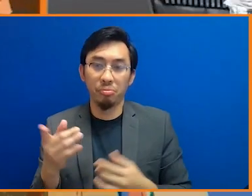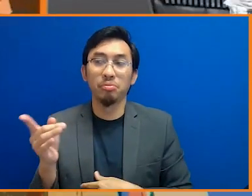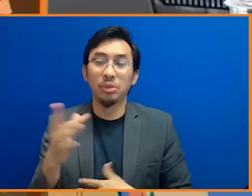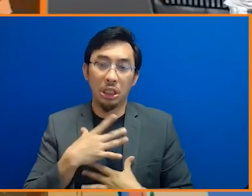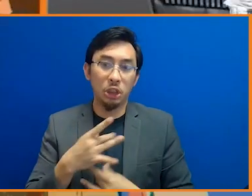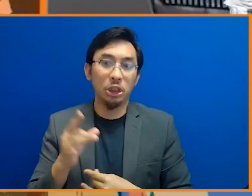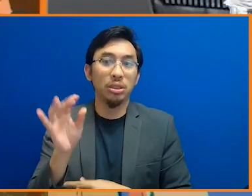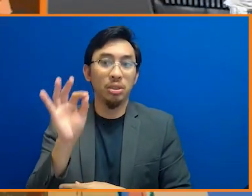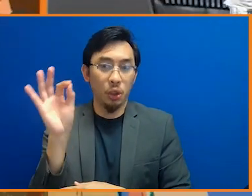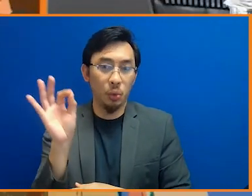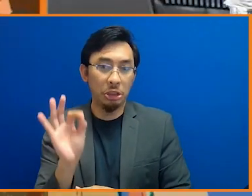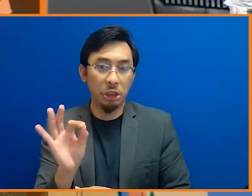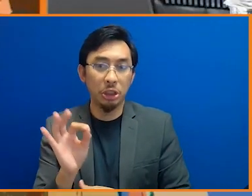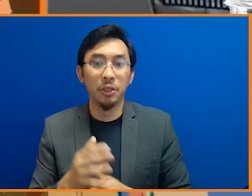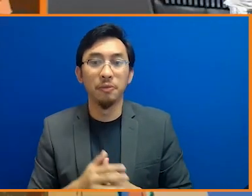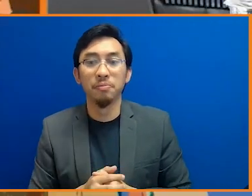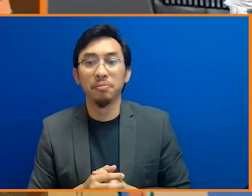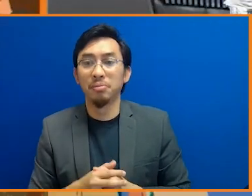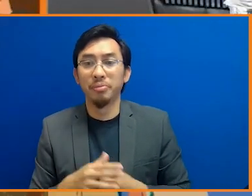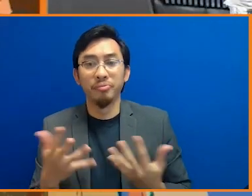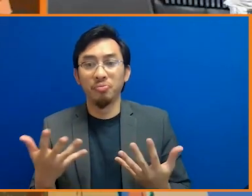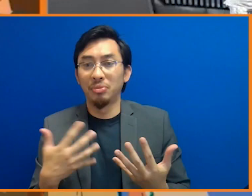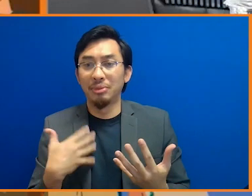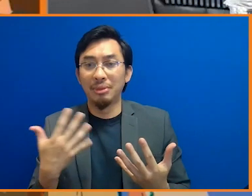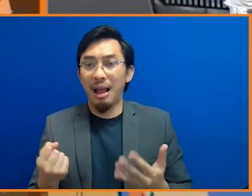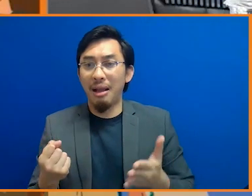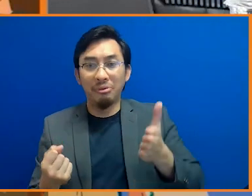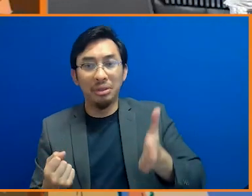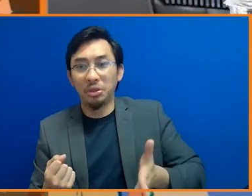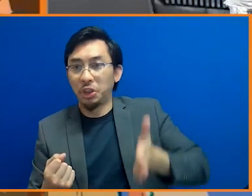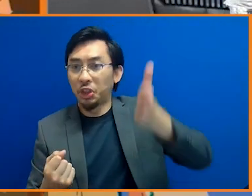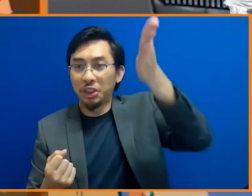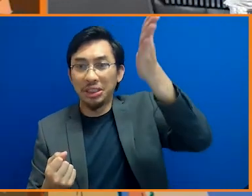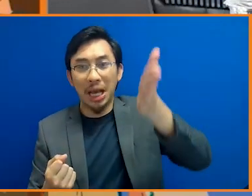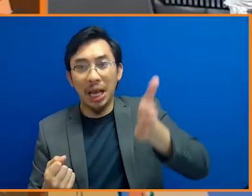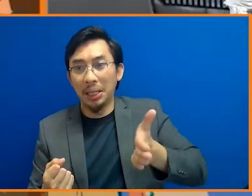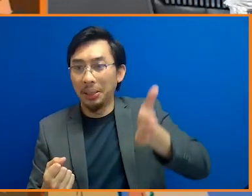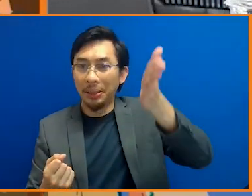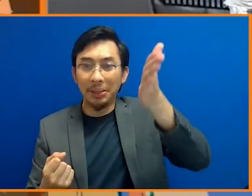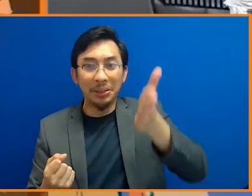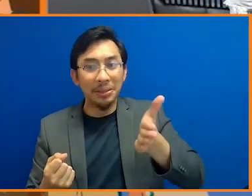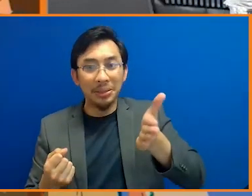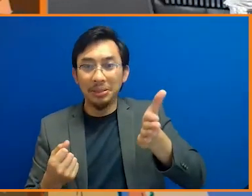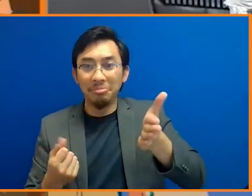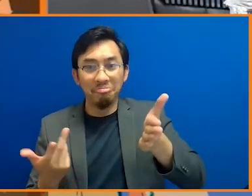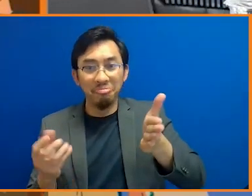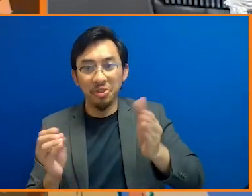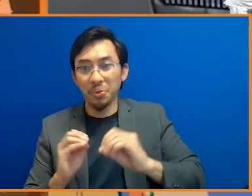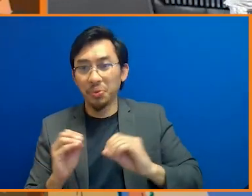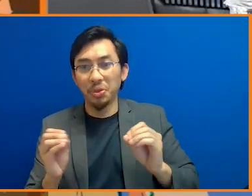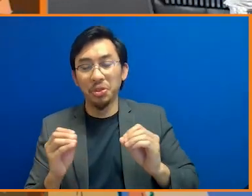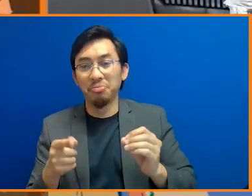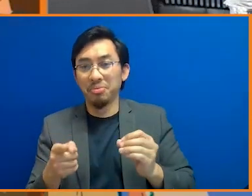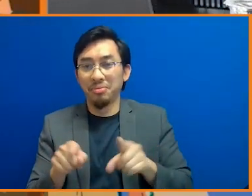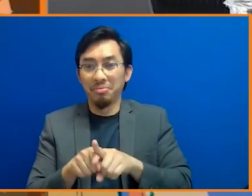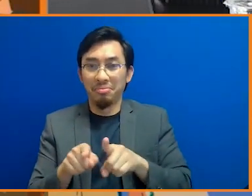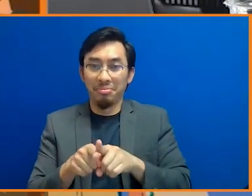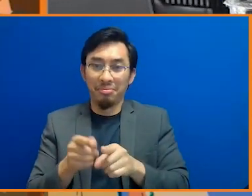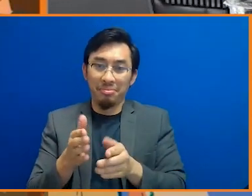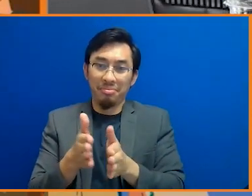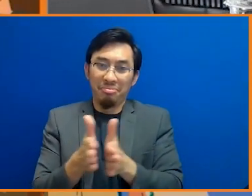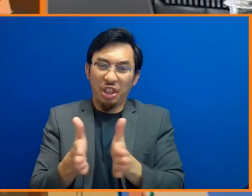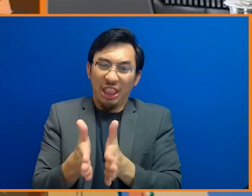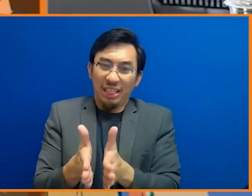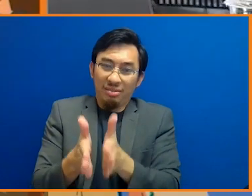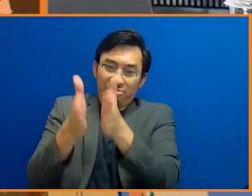Thank you. So that's an interesting question. So if we don't have any seawalls, if we don't have any, well, let's say